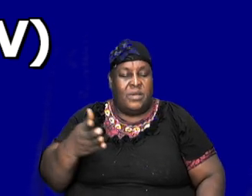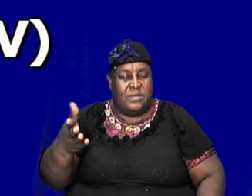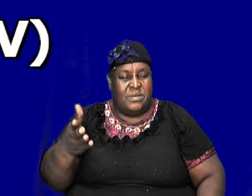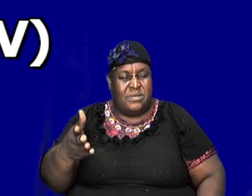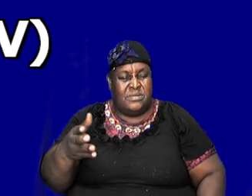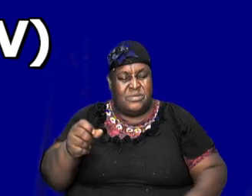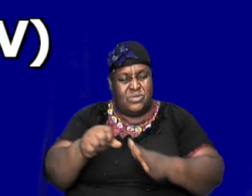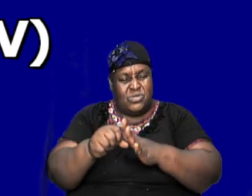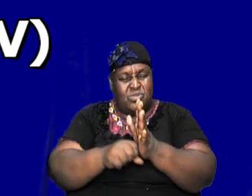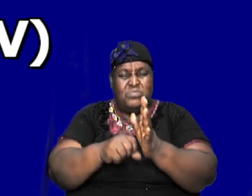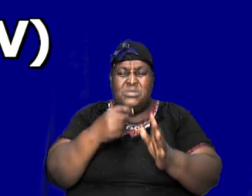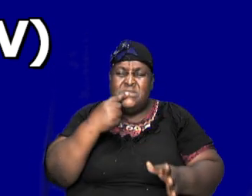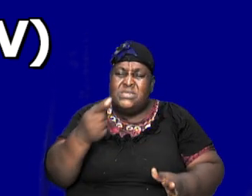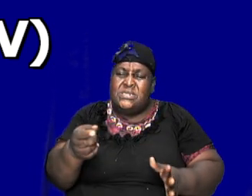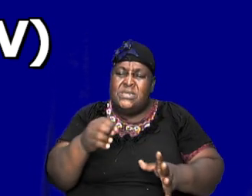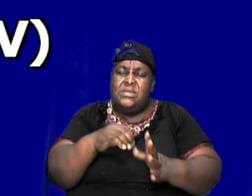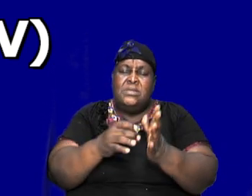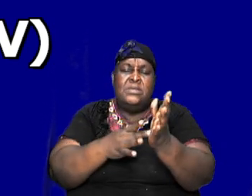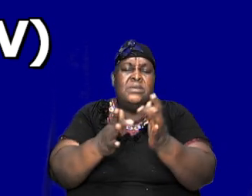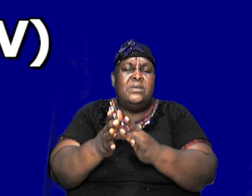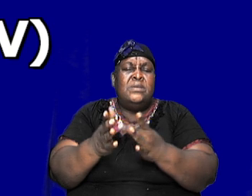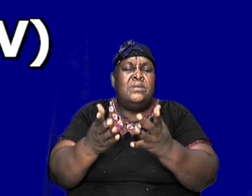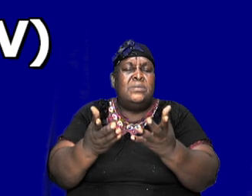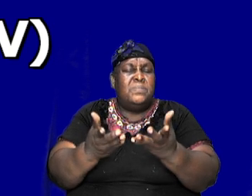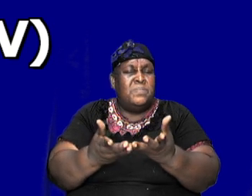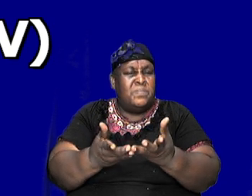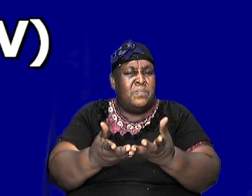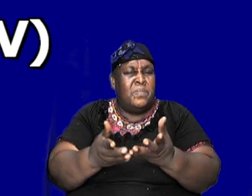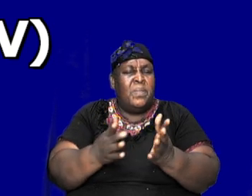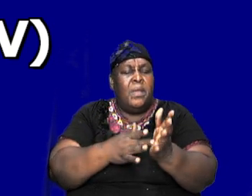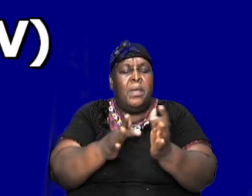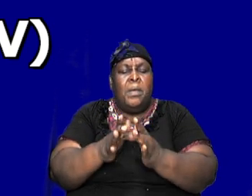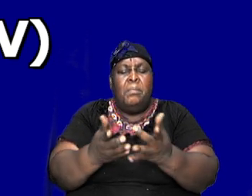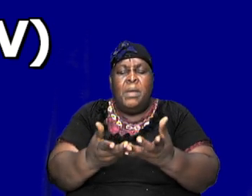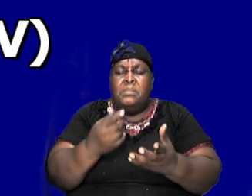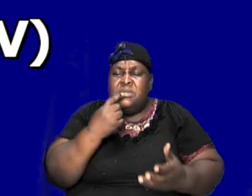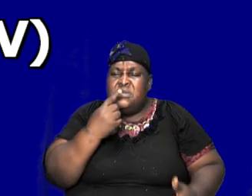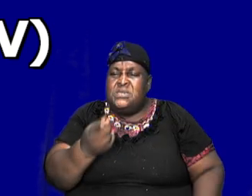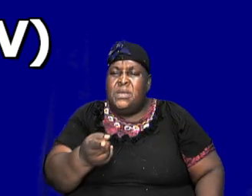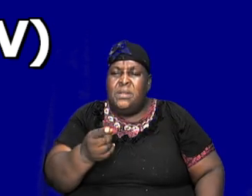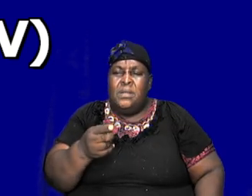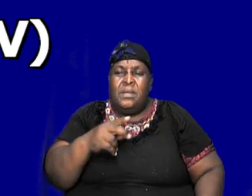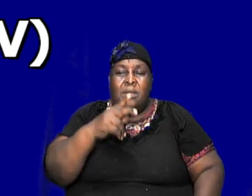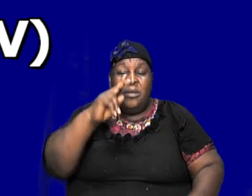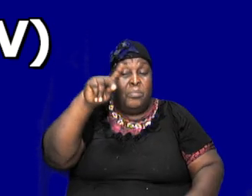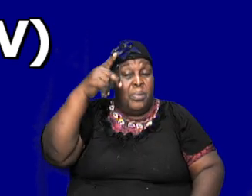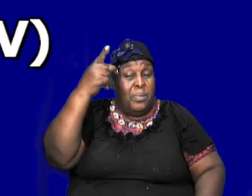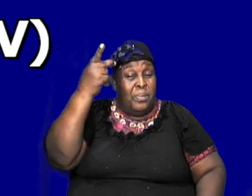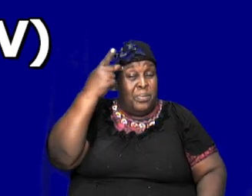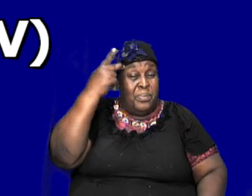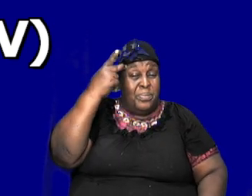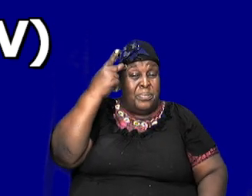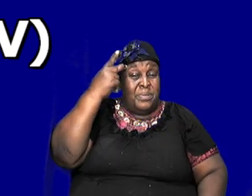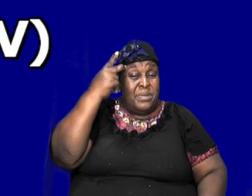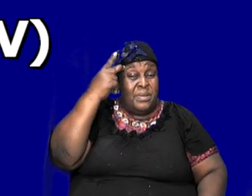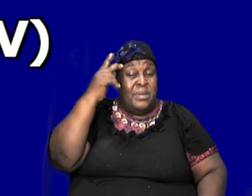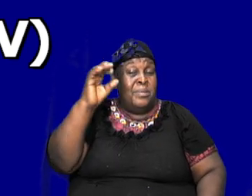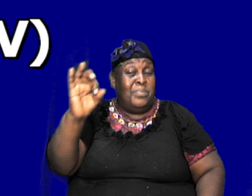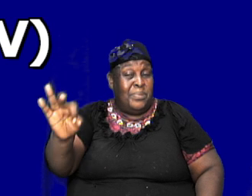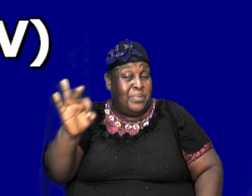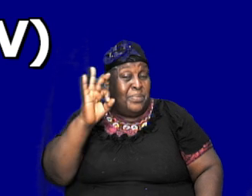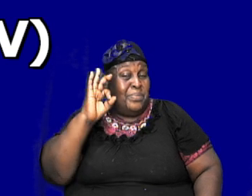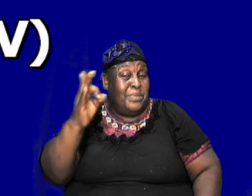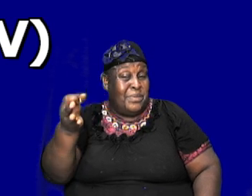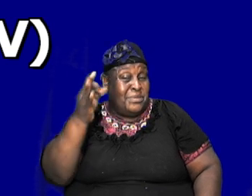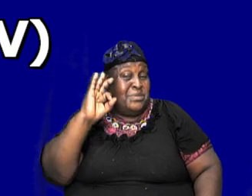there's a scripture in the Bible where the Bible said that Paul was preaching. I